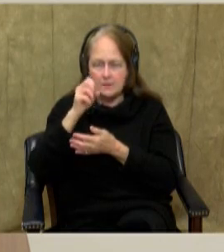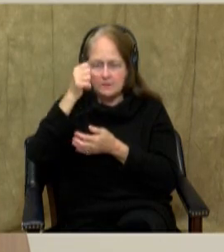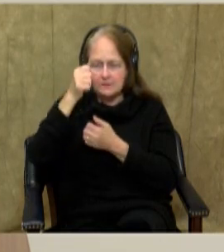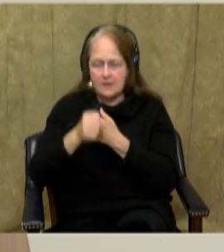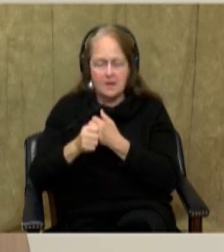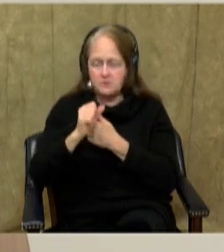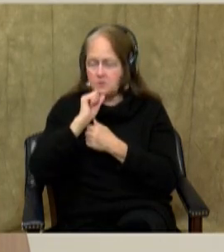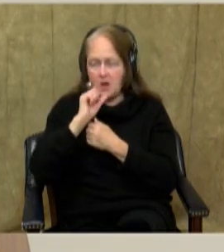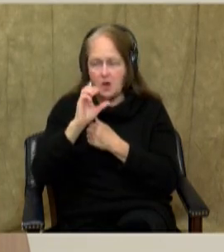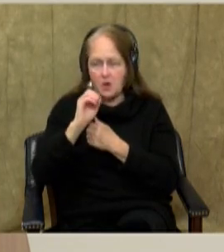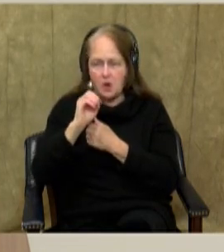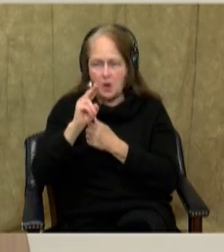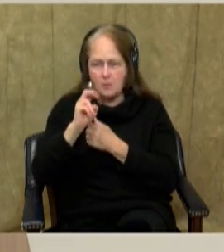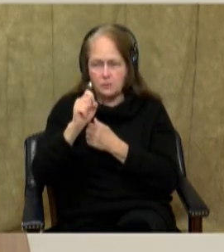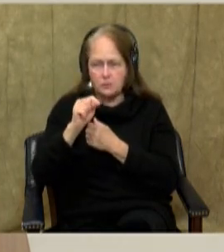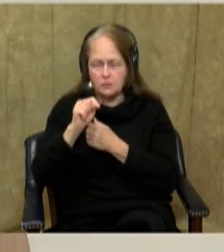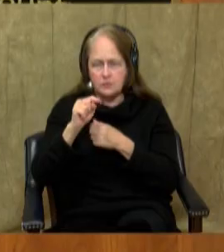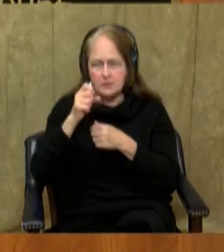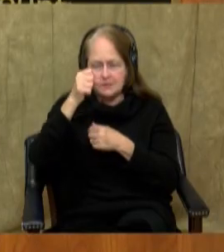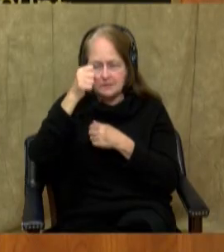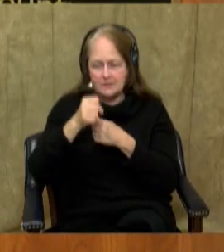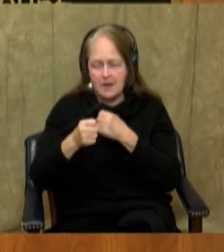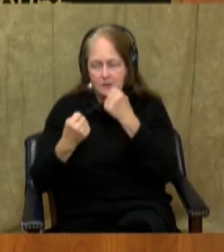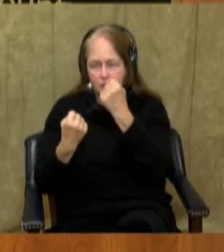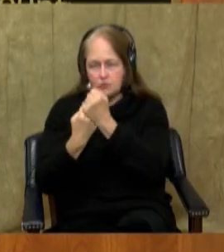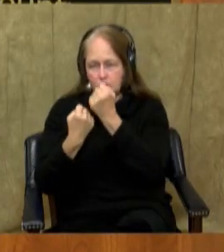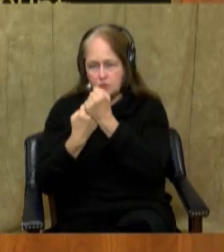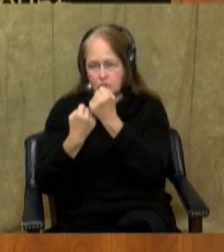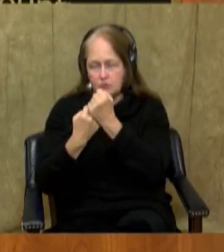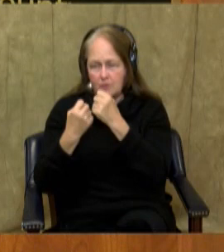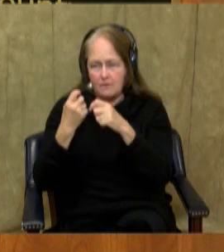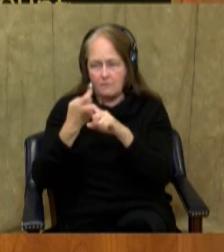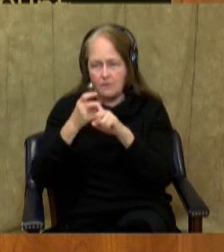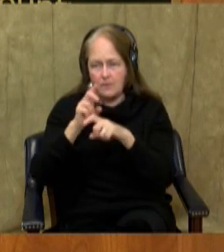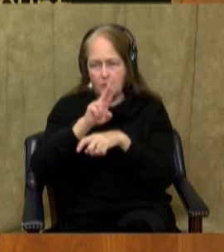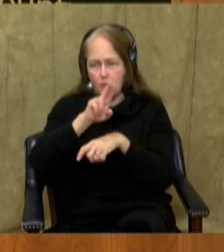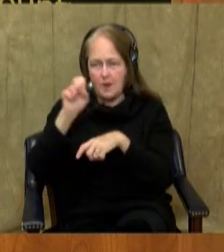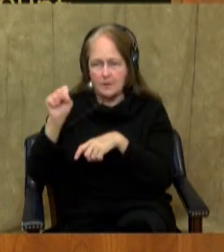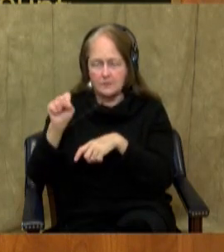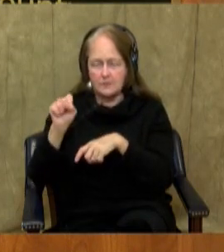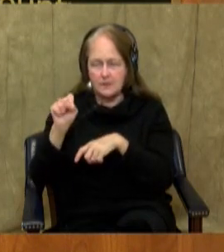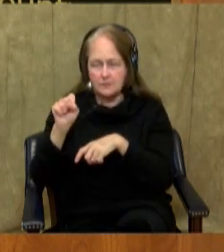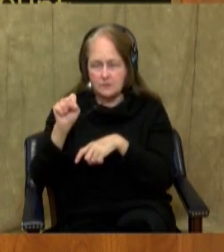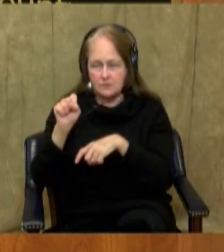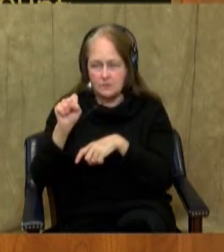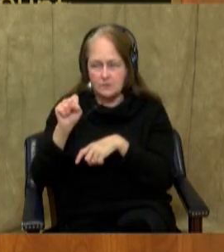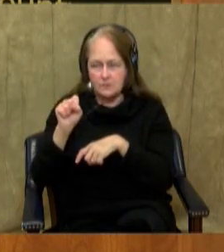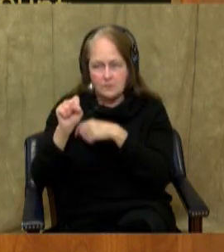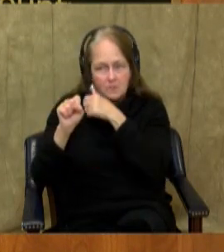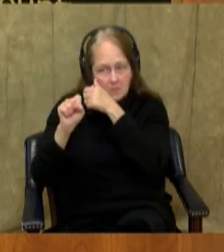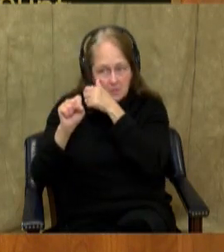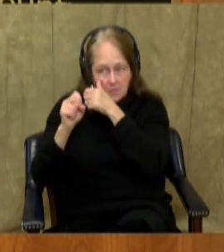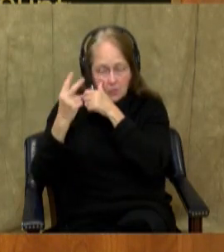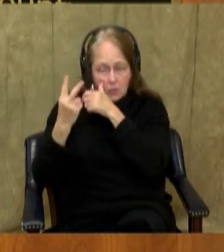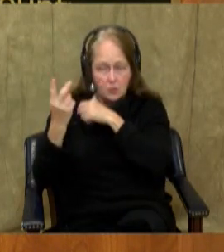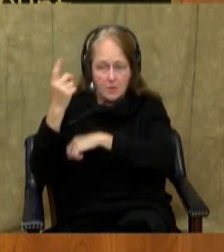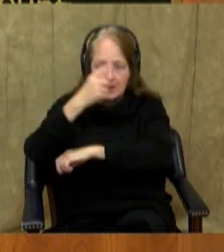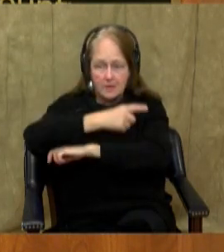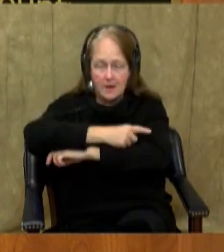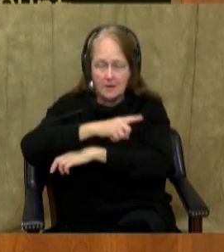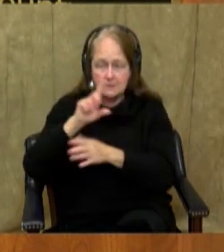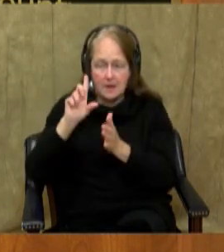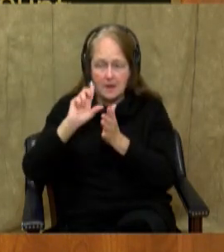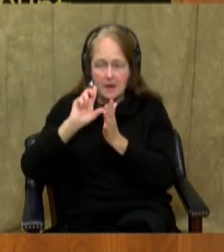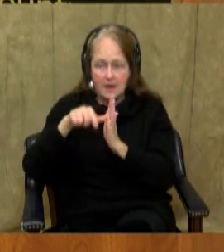and South Vietnam was getting the support from the United States. All right, 2 days later